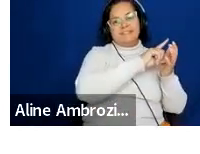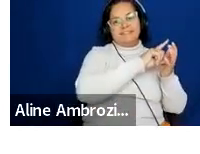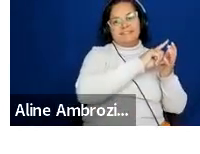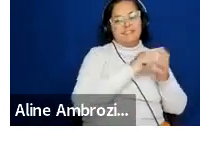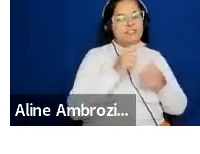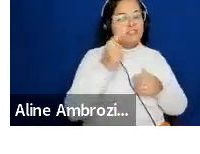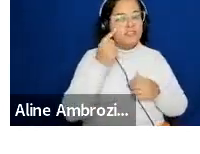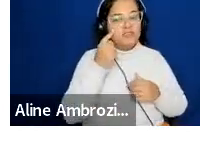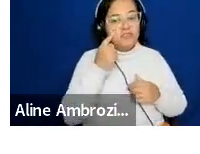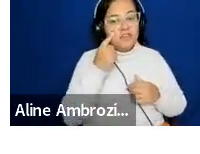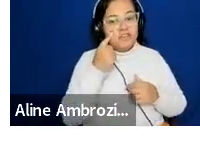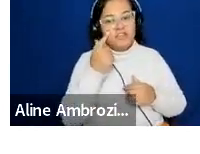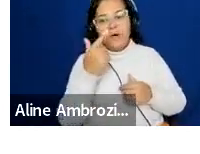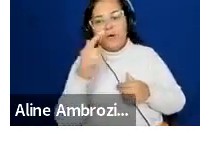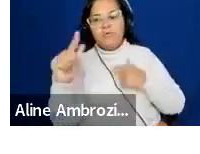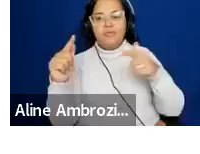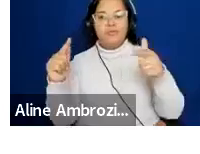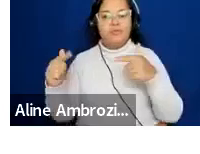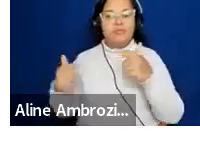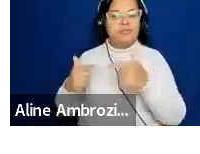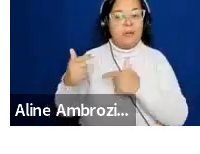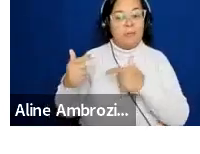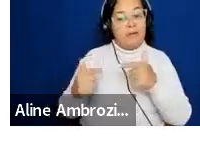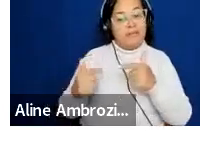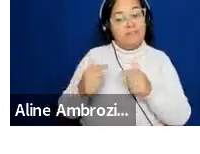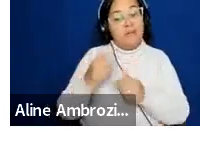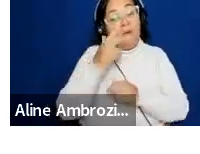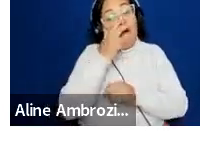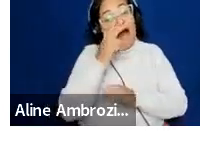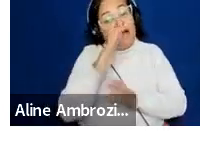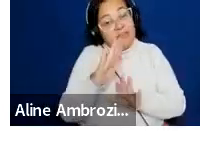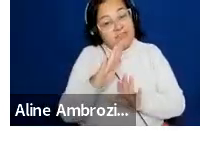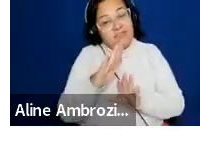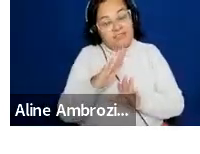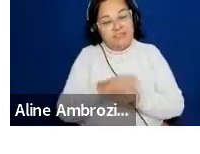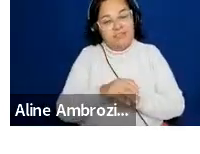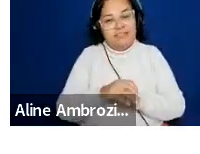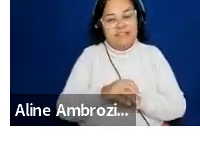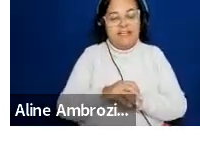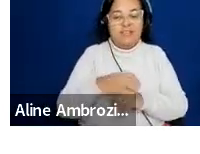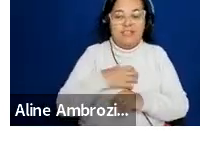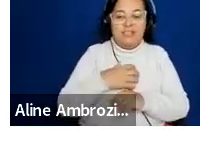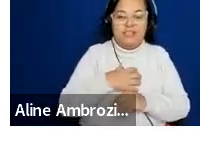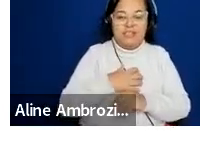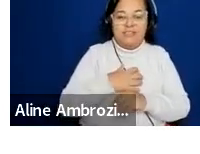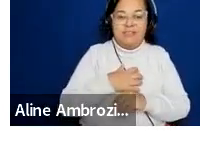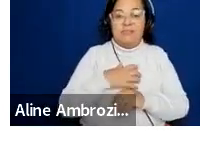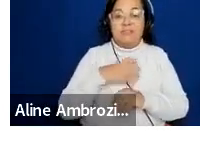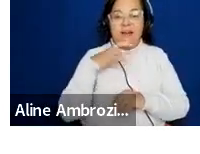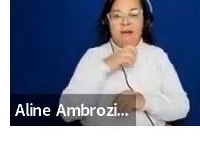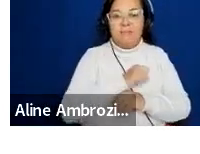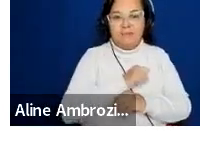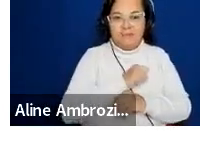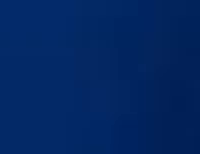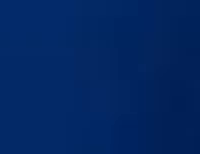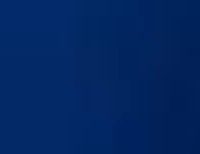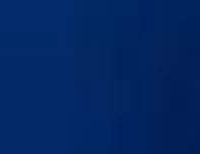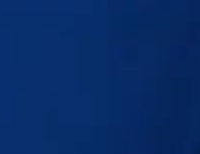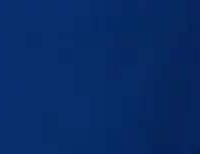that would be the quick version of that section of the talk, and I'll stop sharing there. Thank